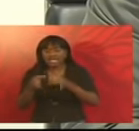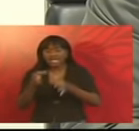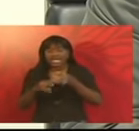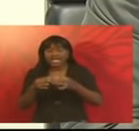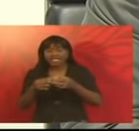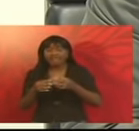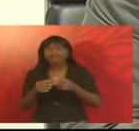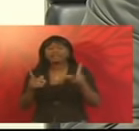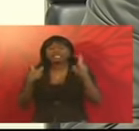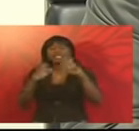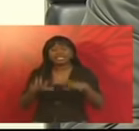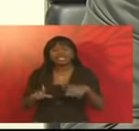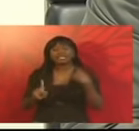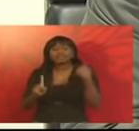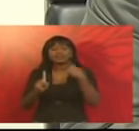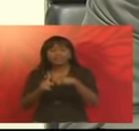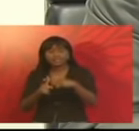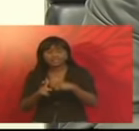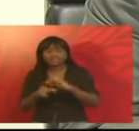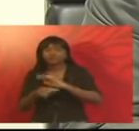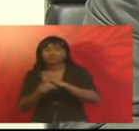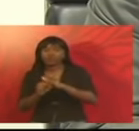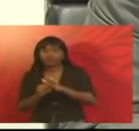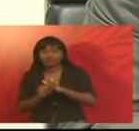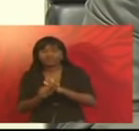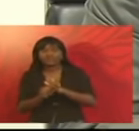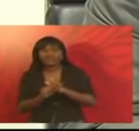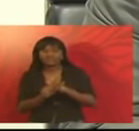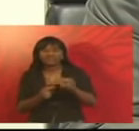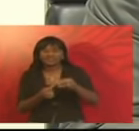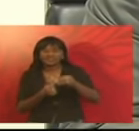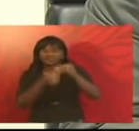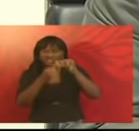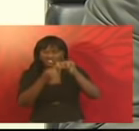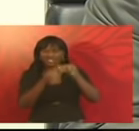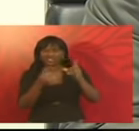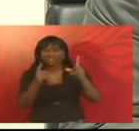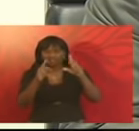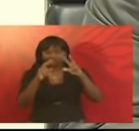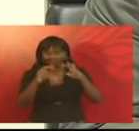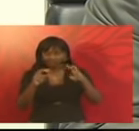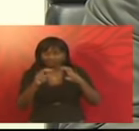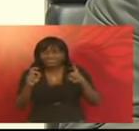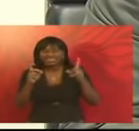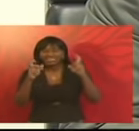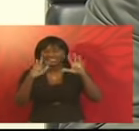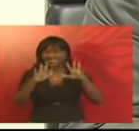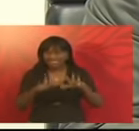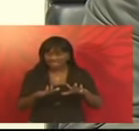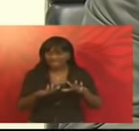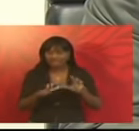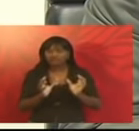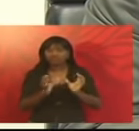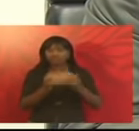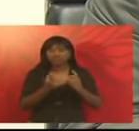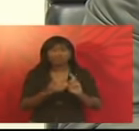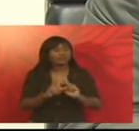test positive for the virus, and that's how they usually do that formal breakthrough testing to look for breakthrough rates.